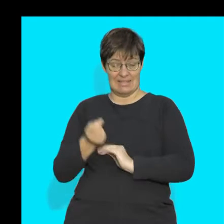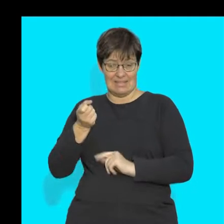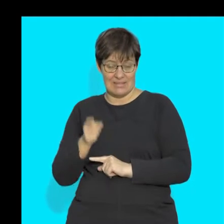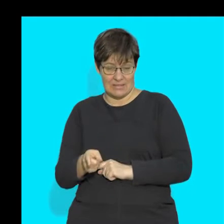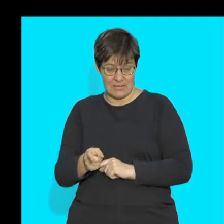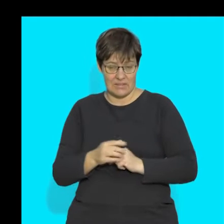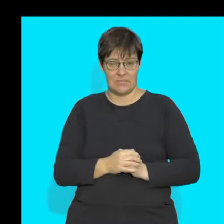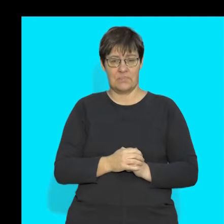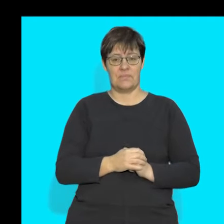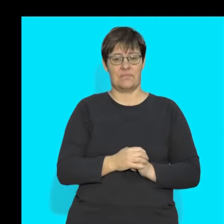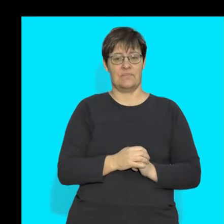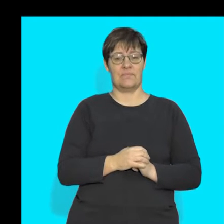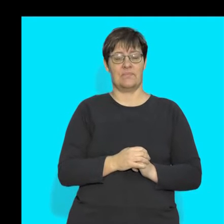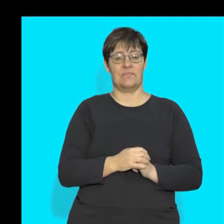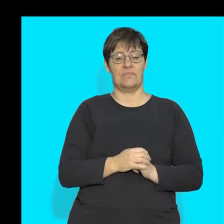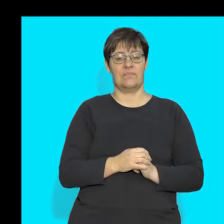instantaneous.